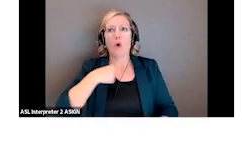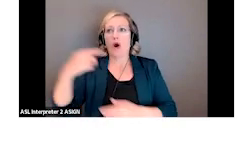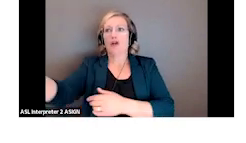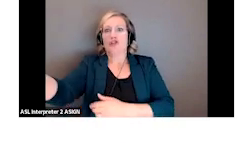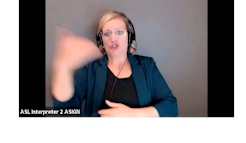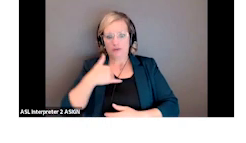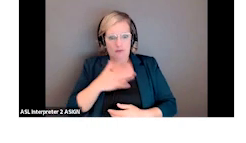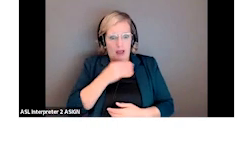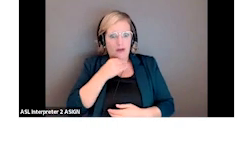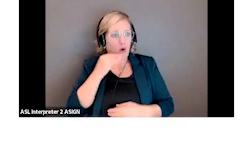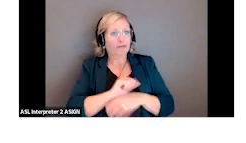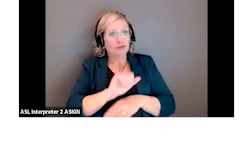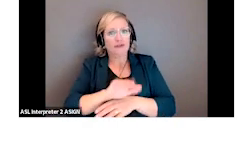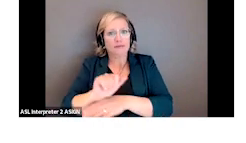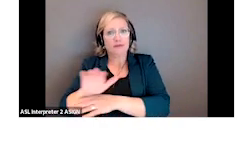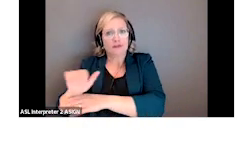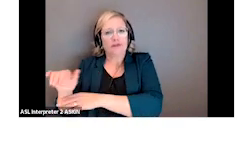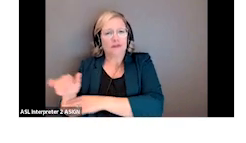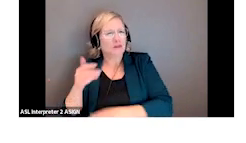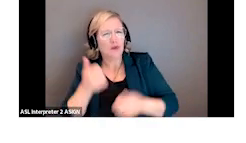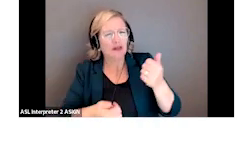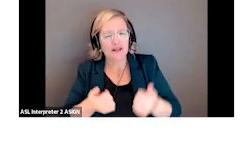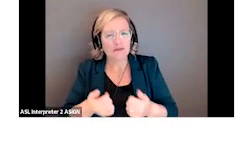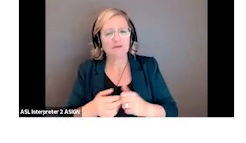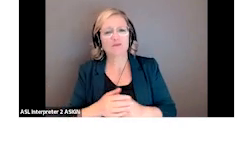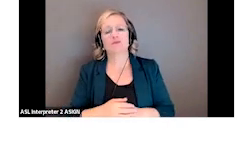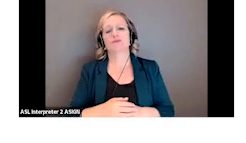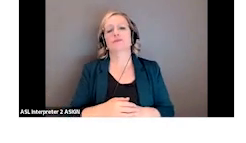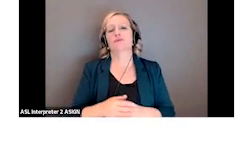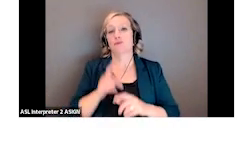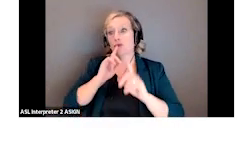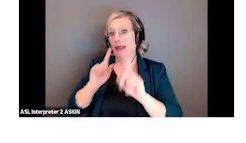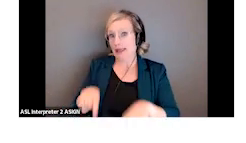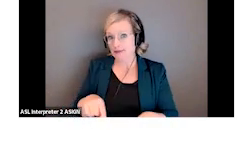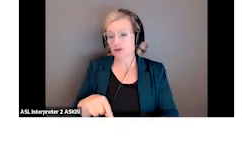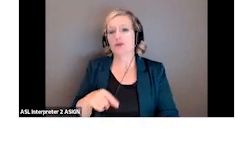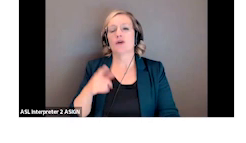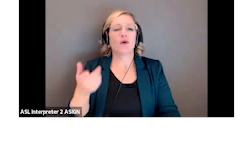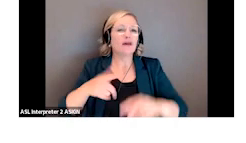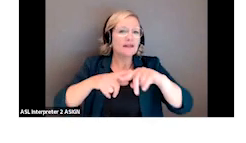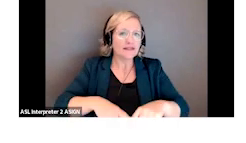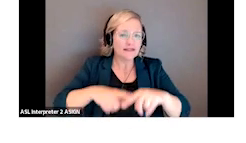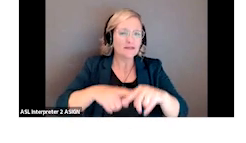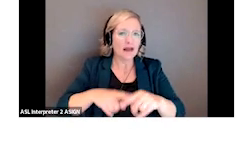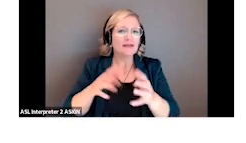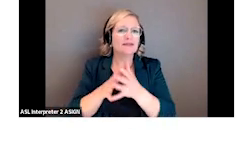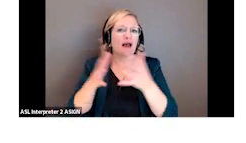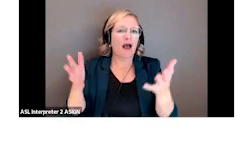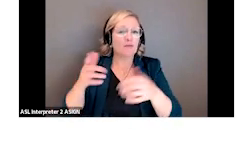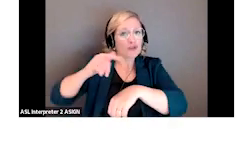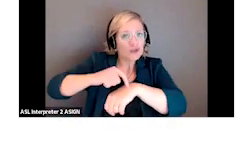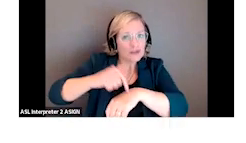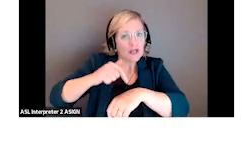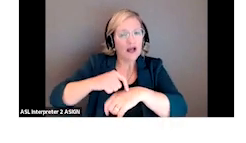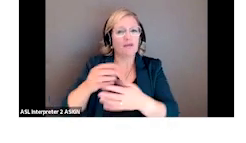at the size of the shipment coming from Asia into Amazon and what the use up time will be.